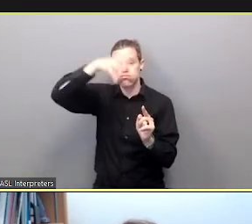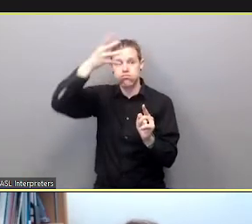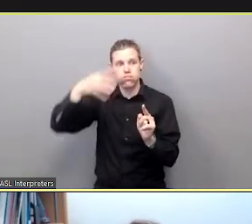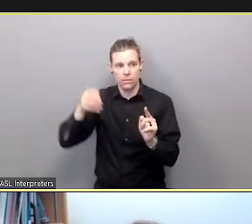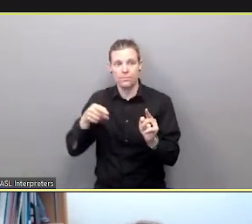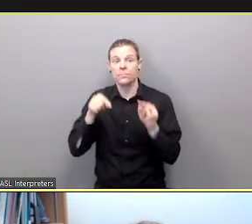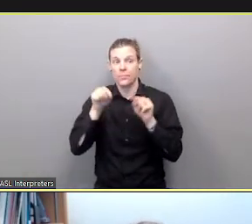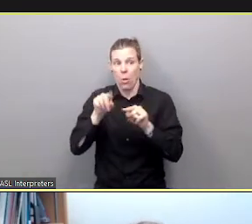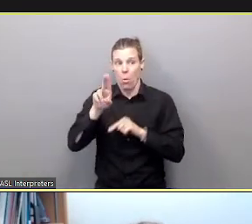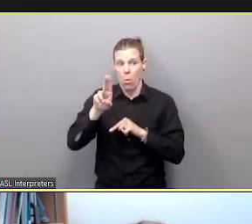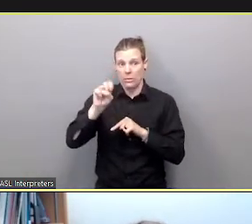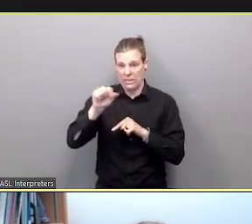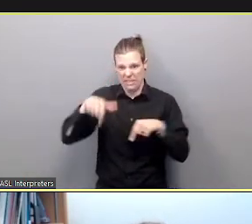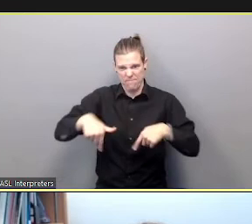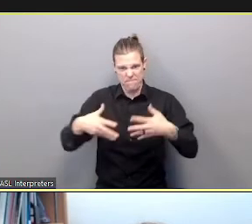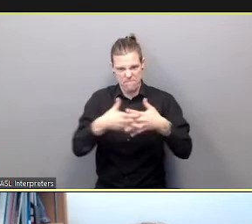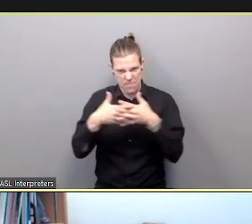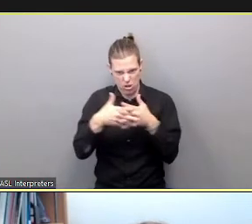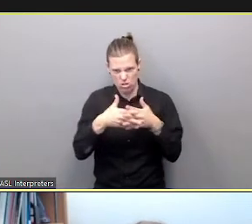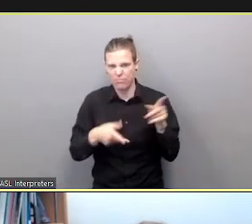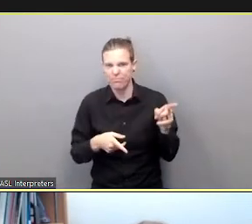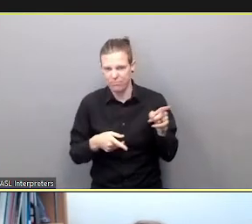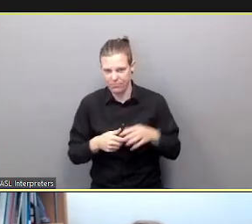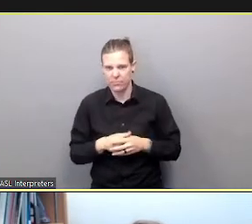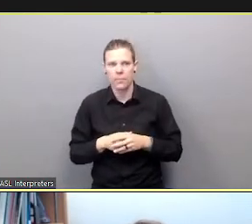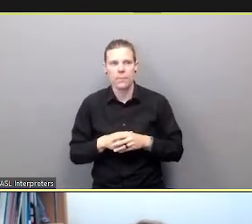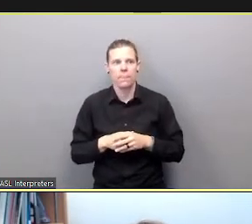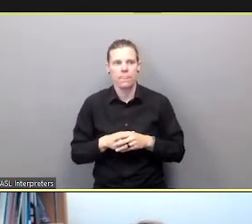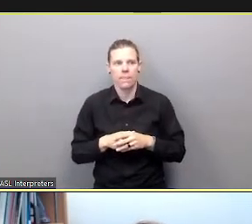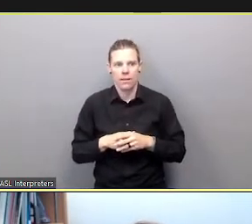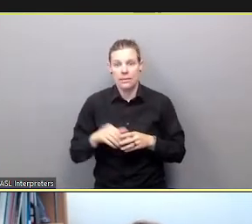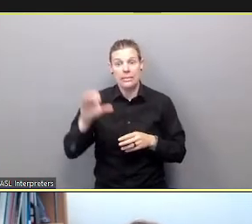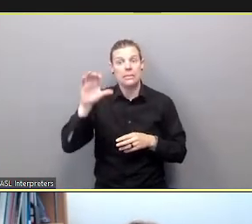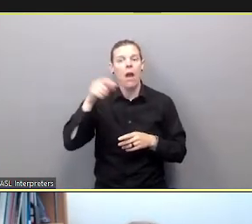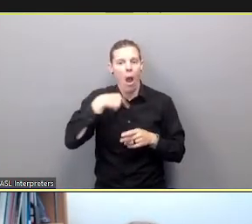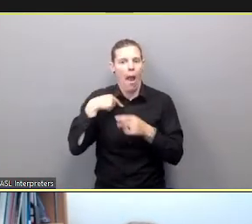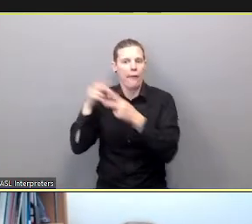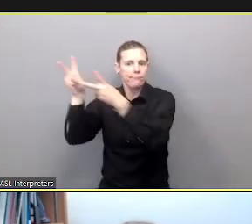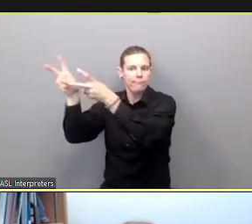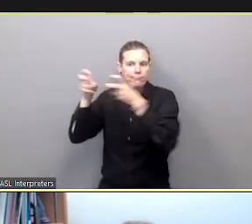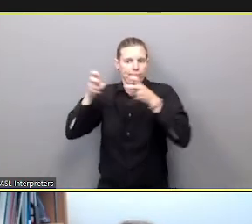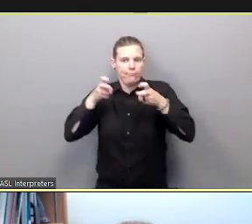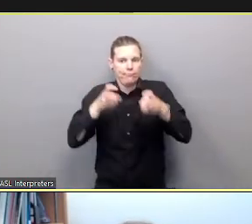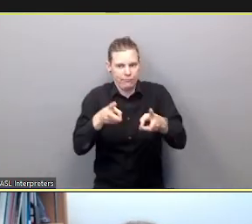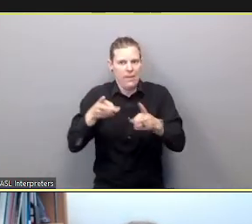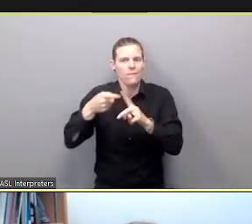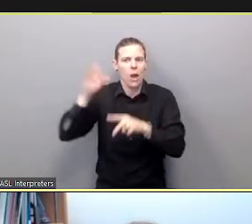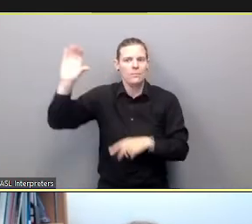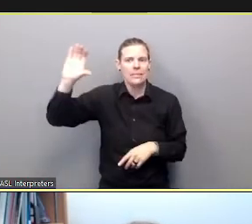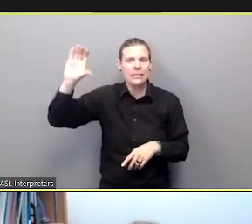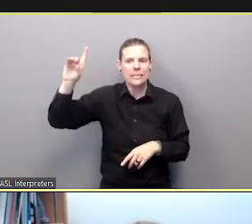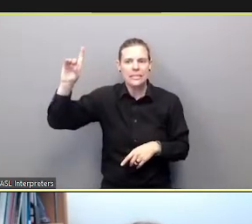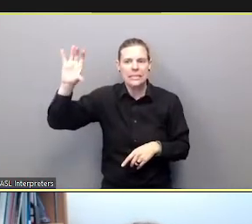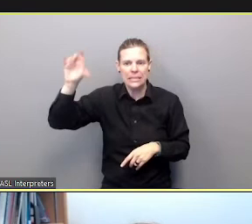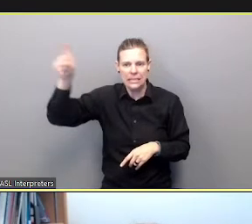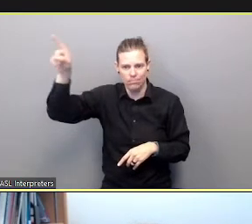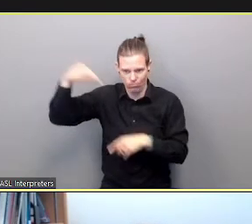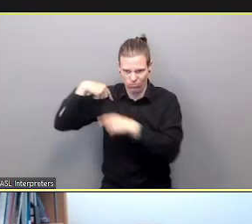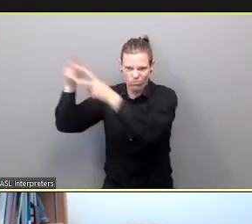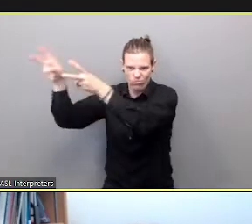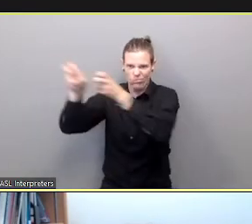is a CDC tracker. So all of our state and local health department